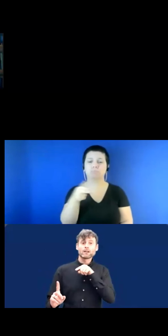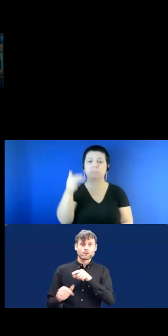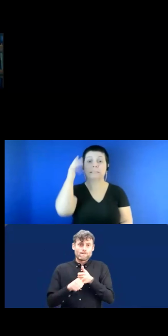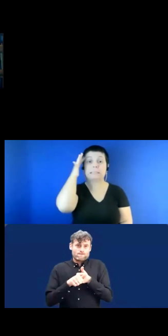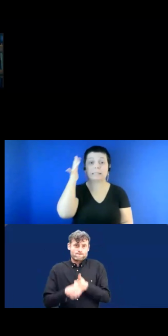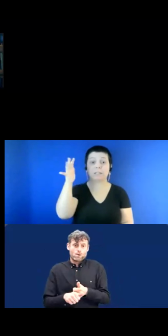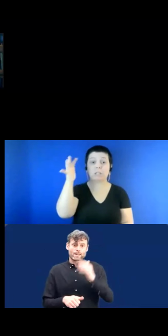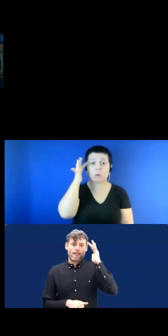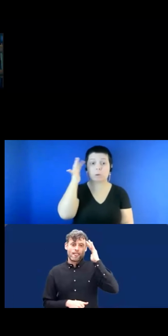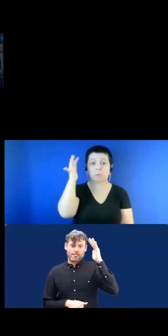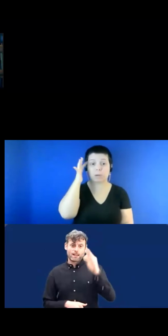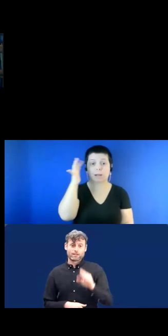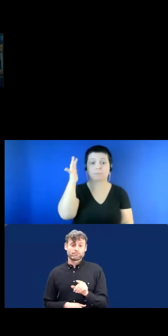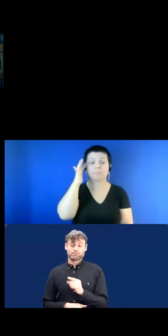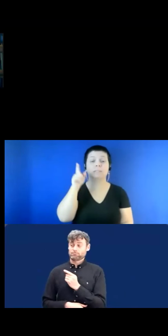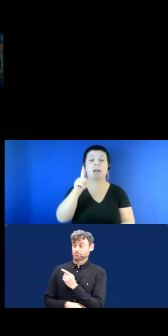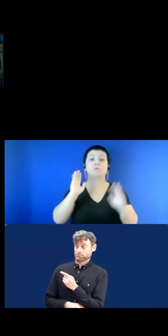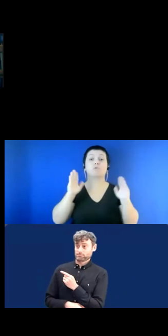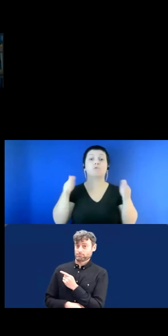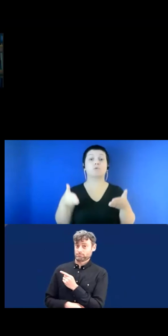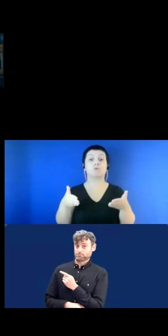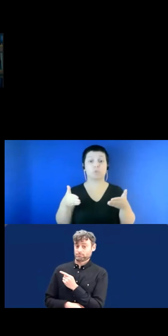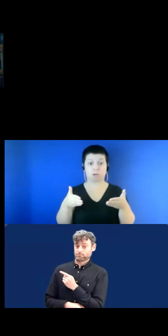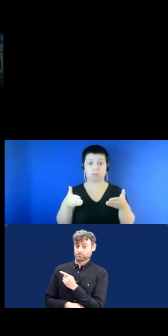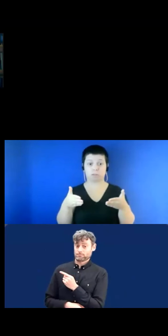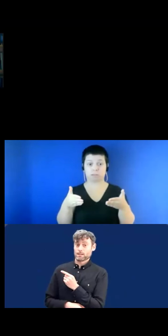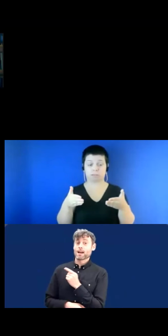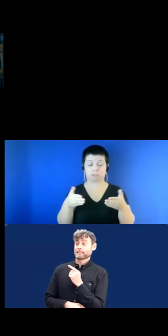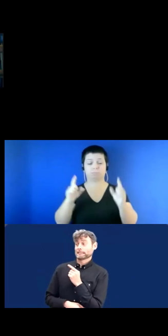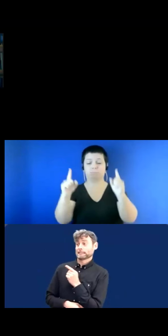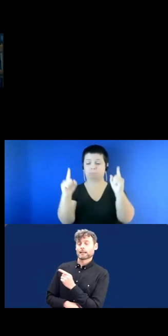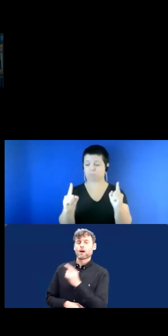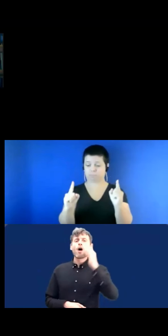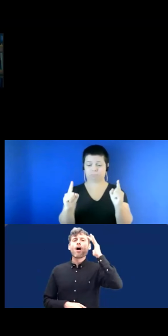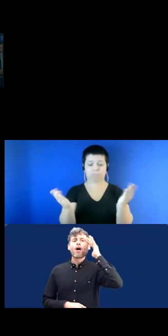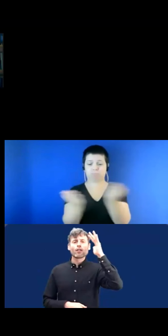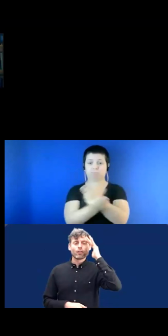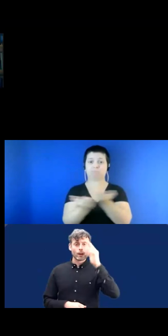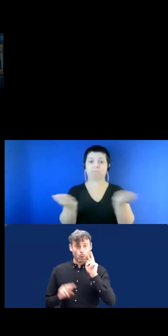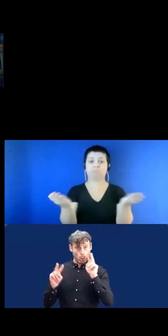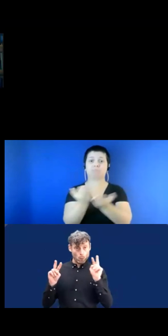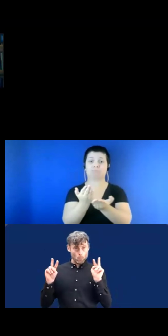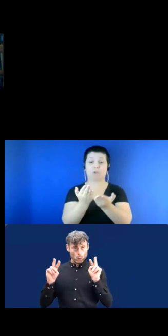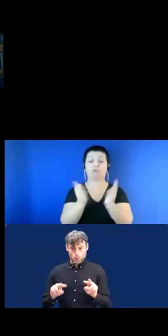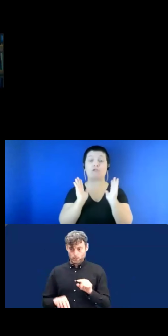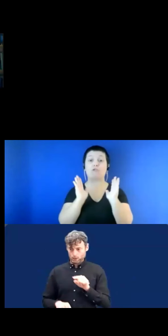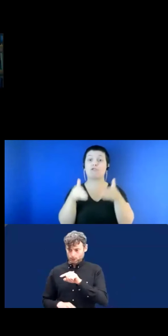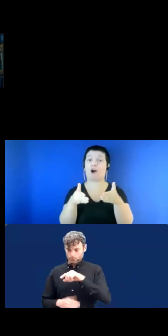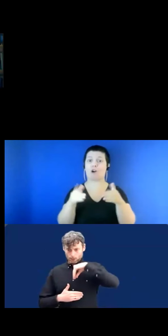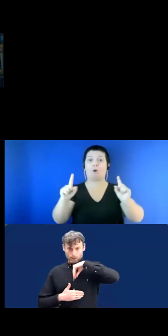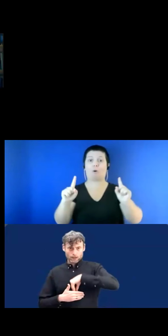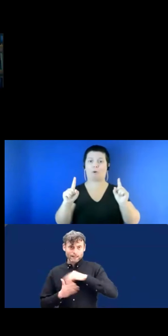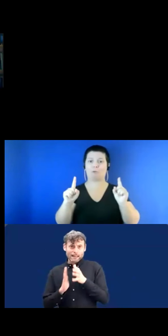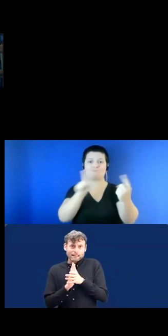theory, emphasis is on interpersonal aspects of communication development based